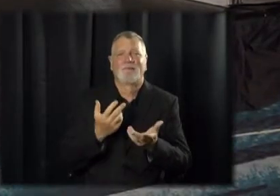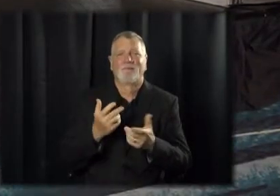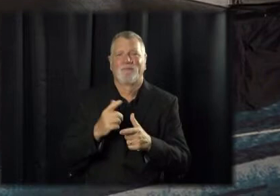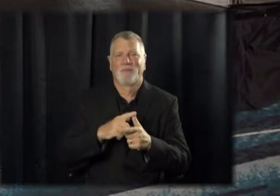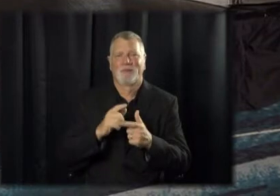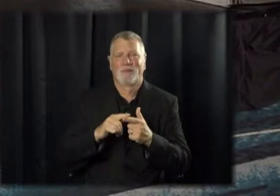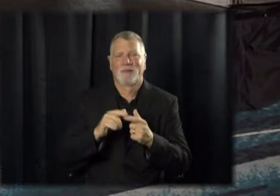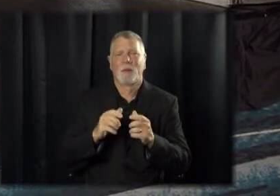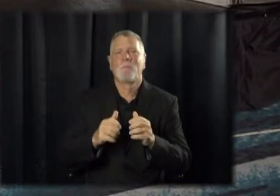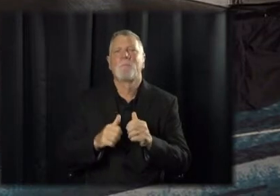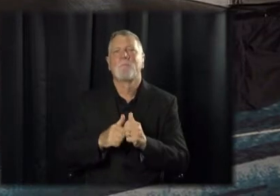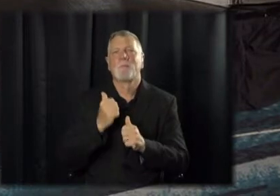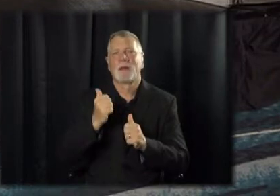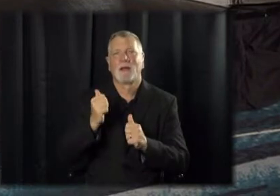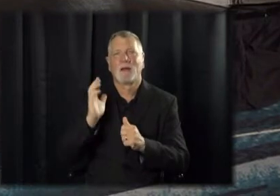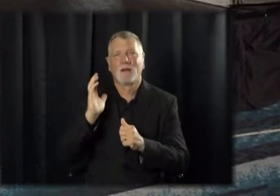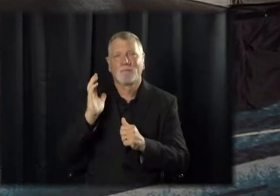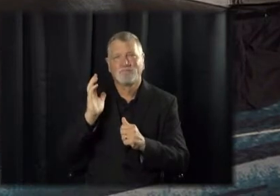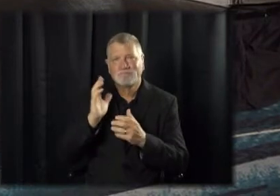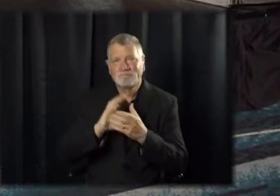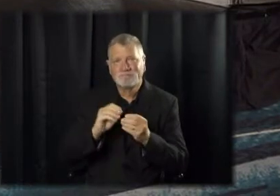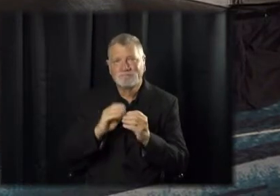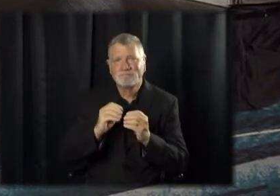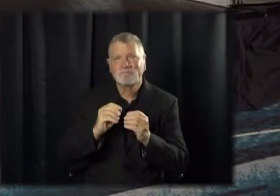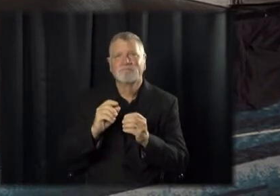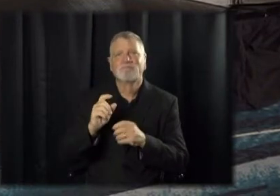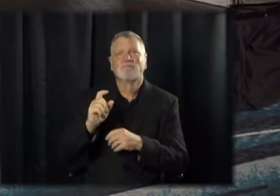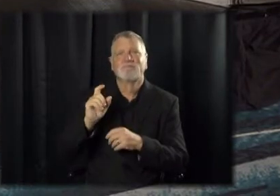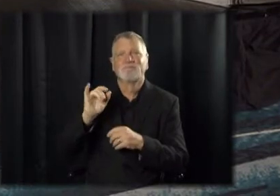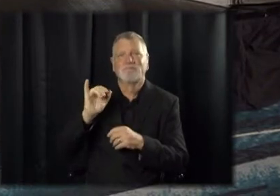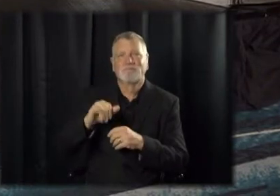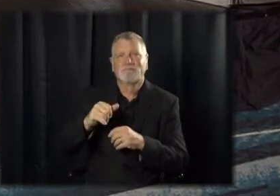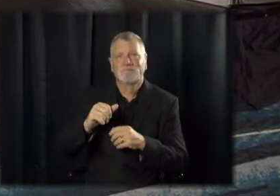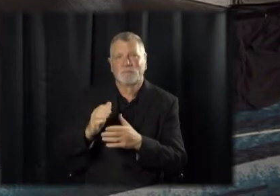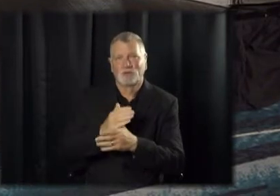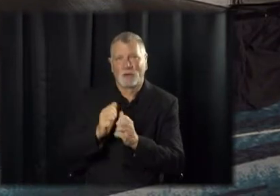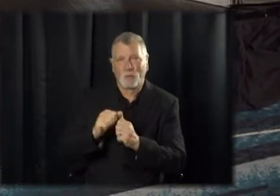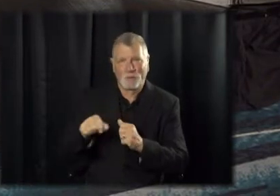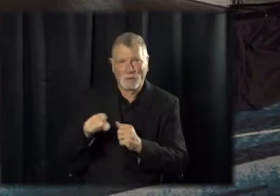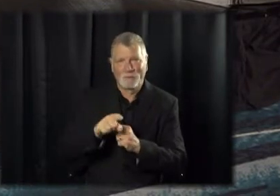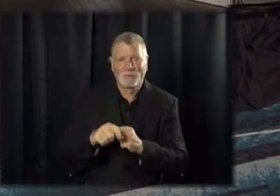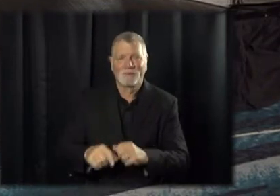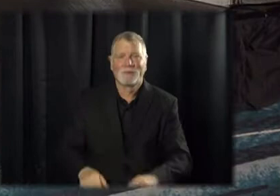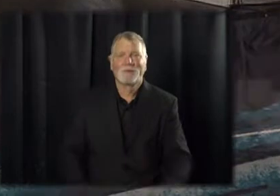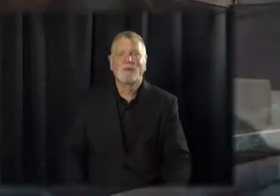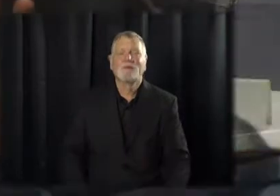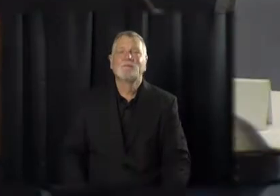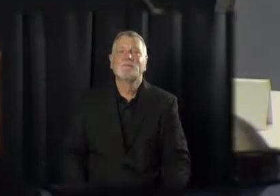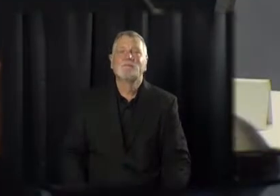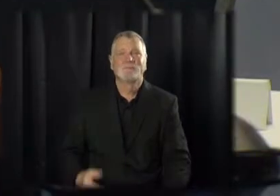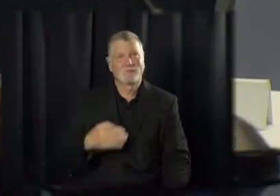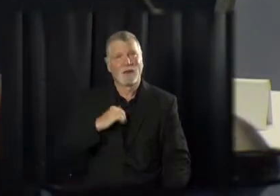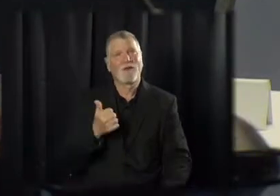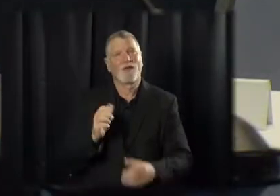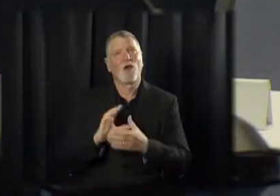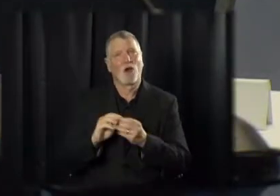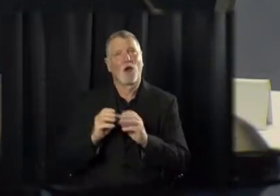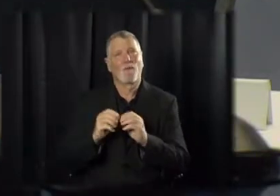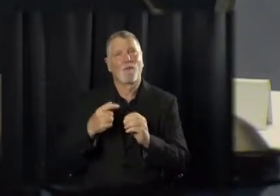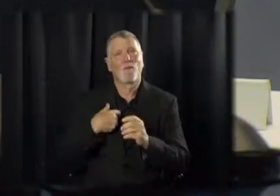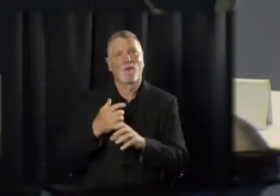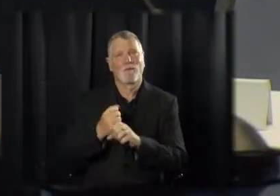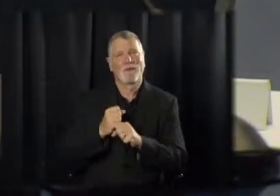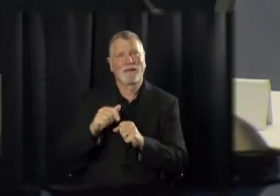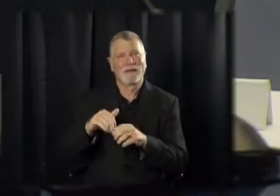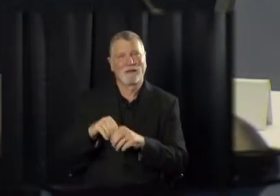the main message that we have to share with you. Okay. Now, there are other comments that we receive in